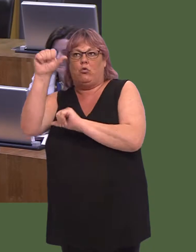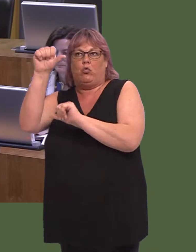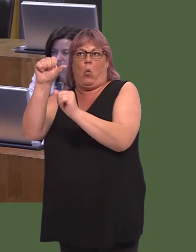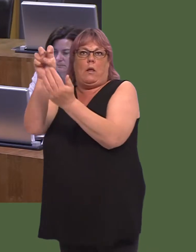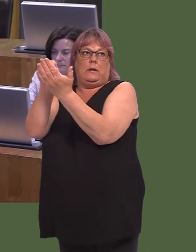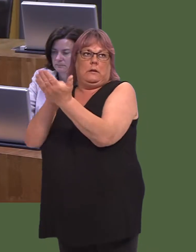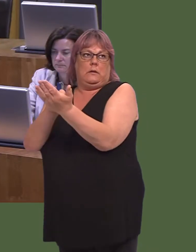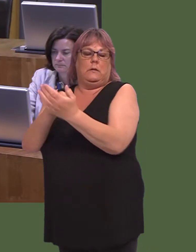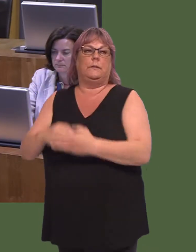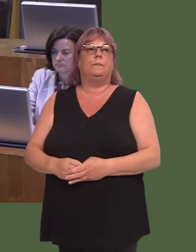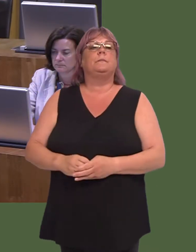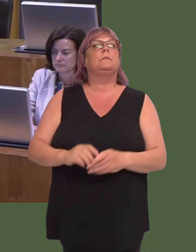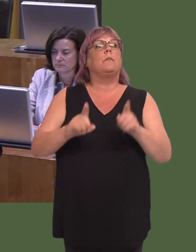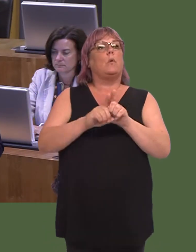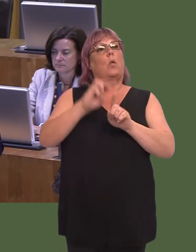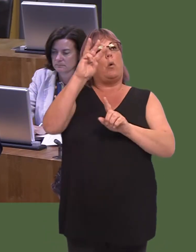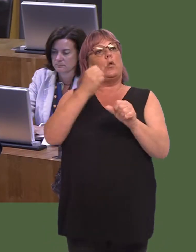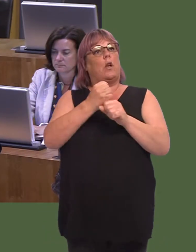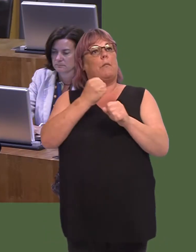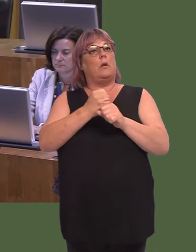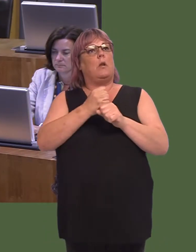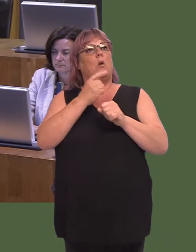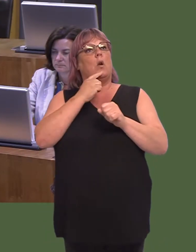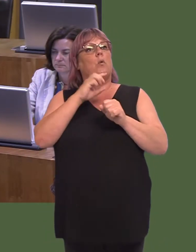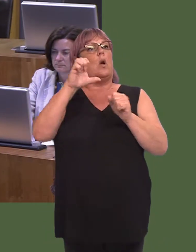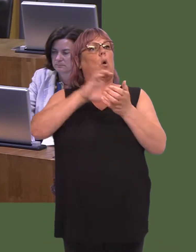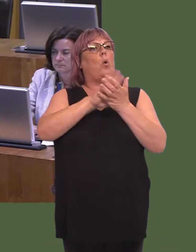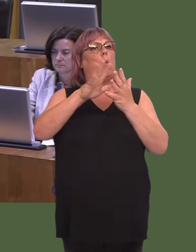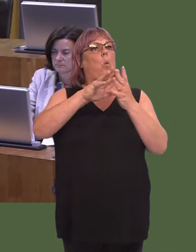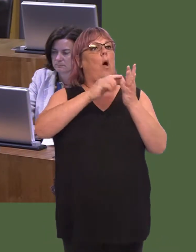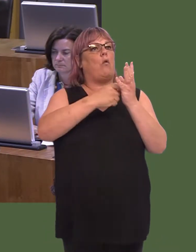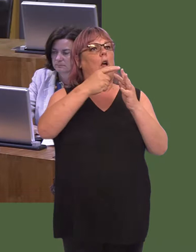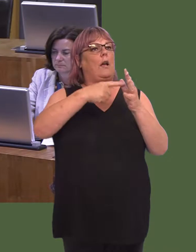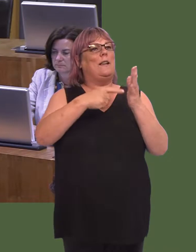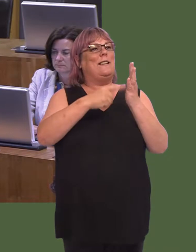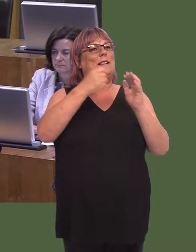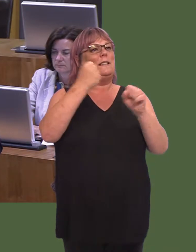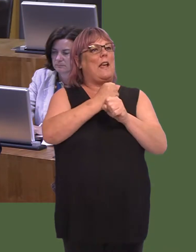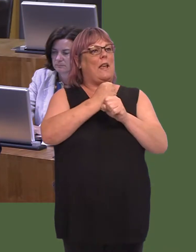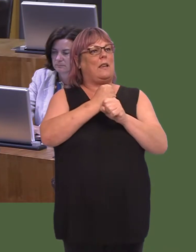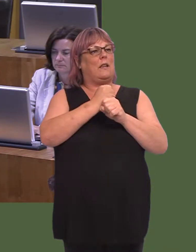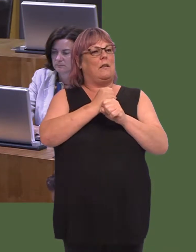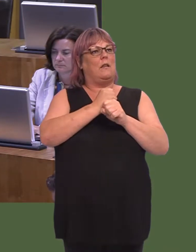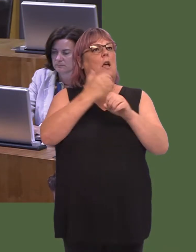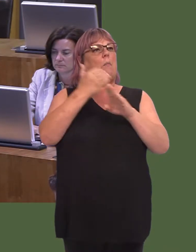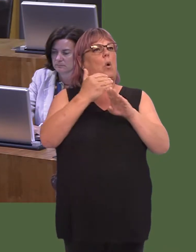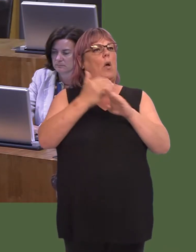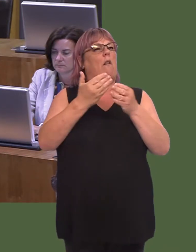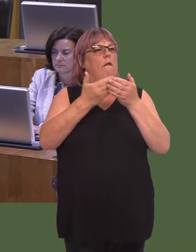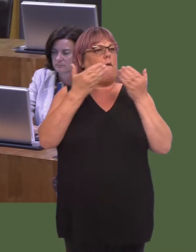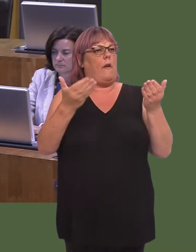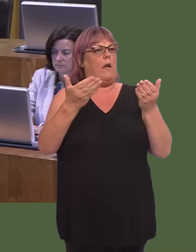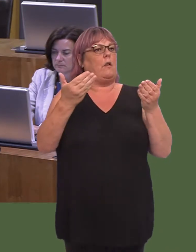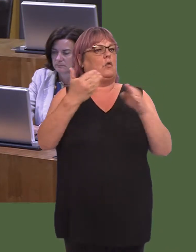for recruitment exercises. Alongside this, the Welsh Government has signed up to Chwarae Teg's Fair Play Employer Benchmarking